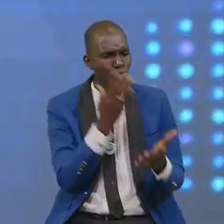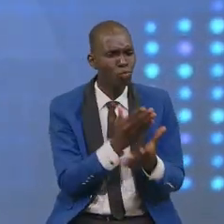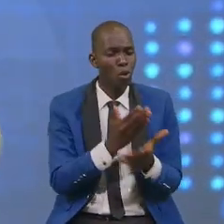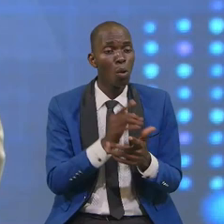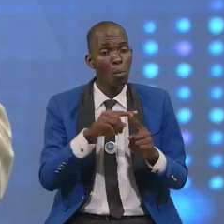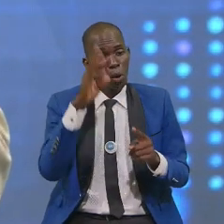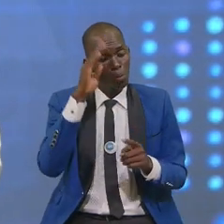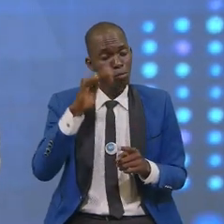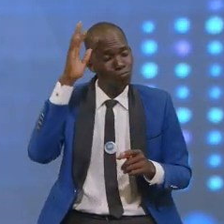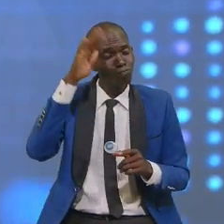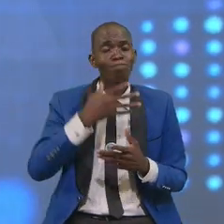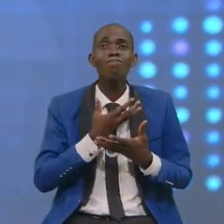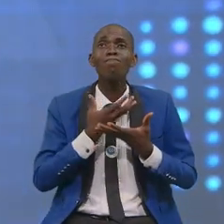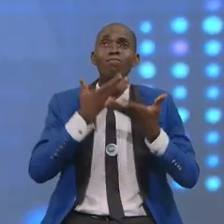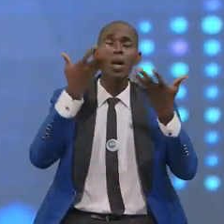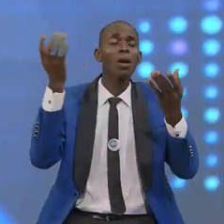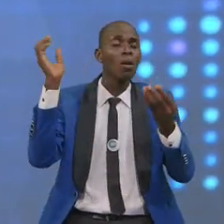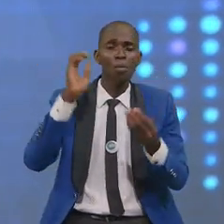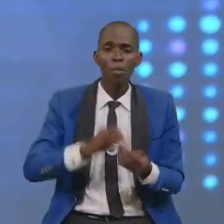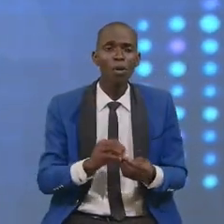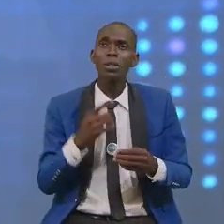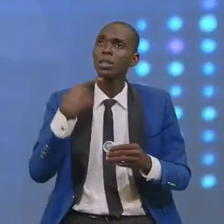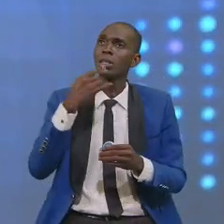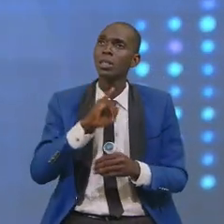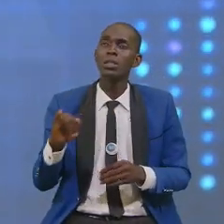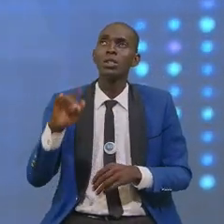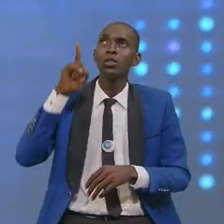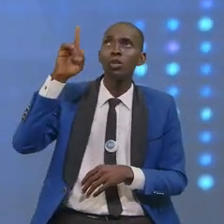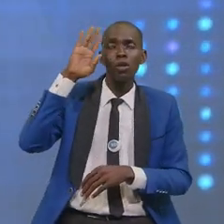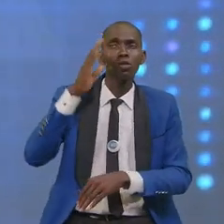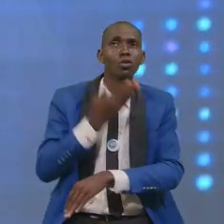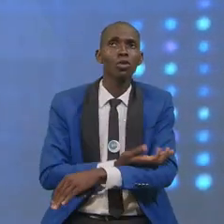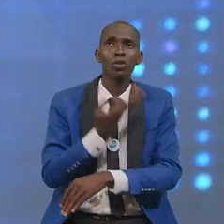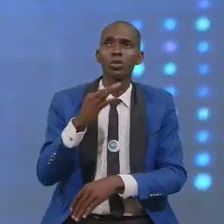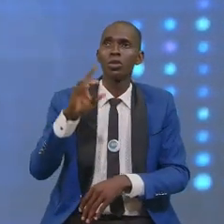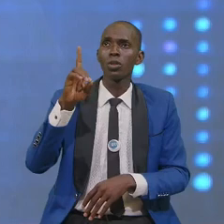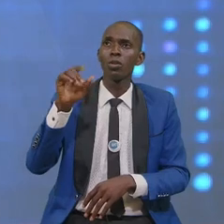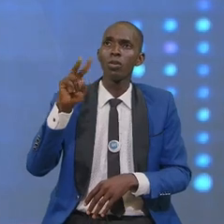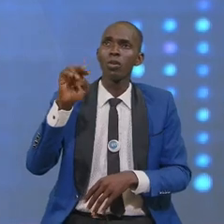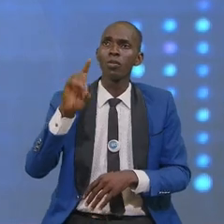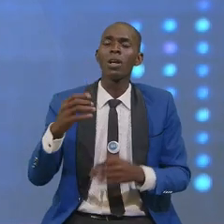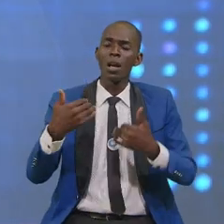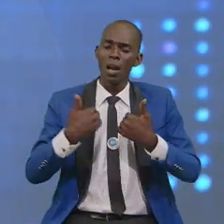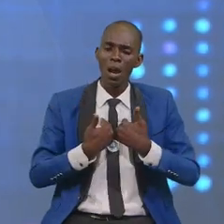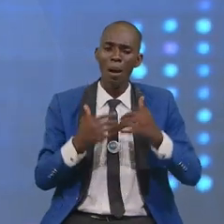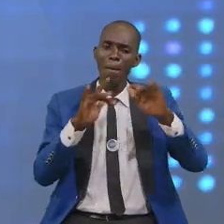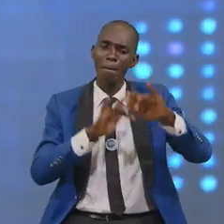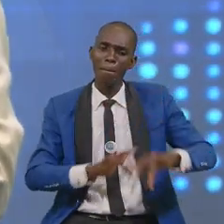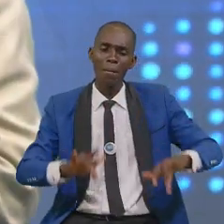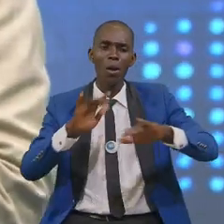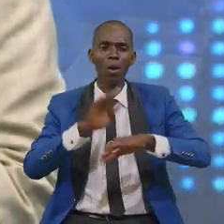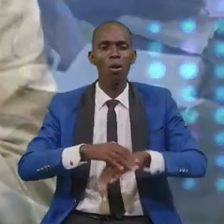"A great deal, thou son of David, have mercy on me." Look at